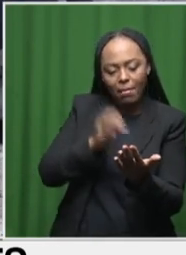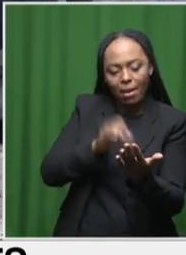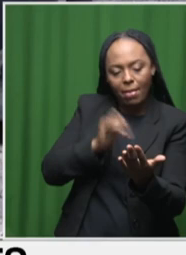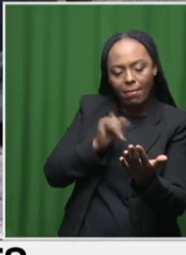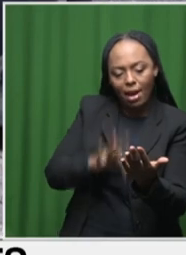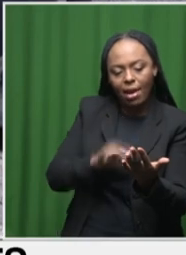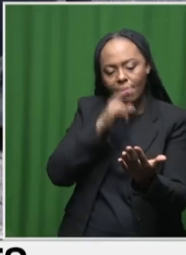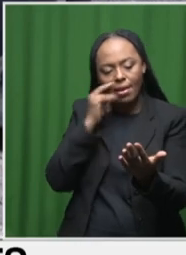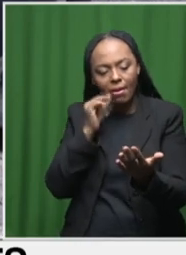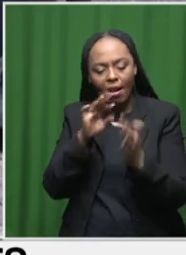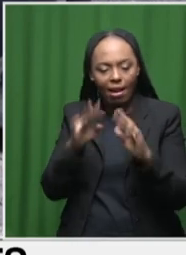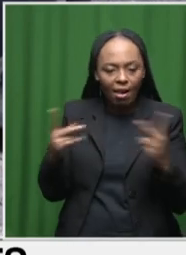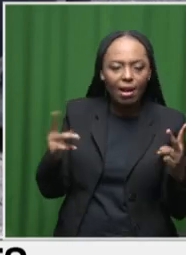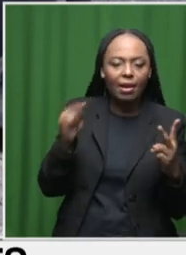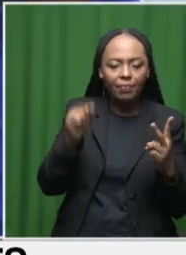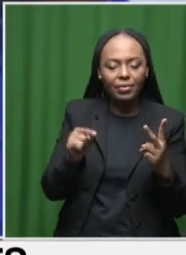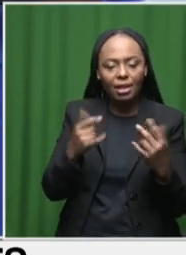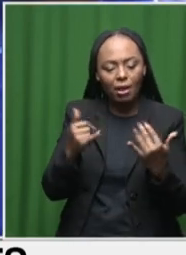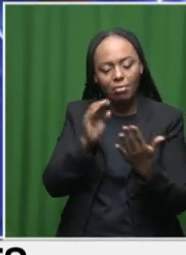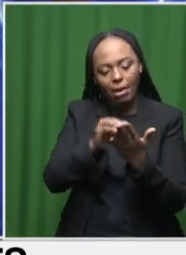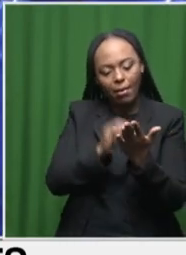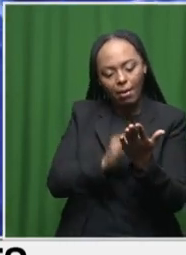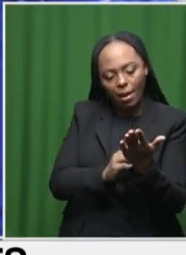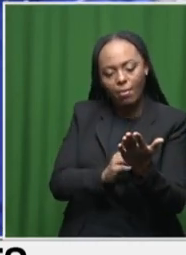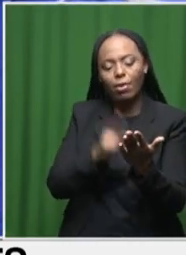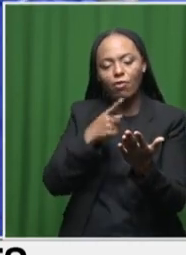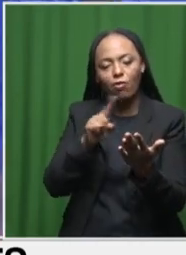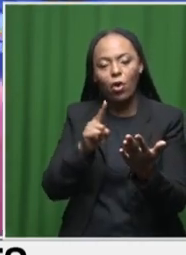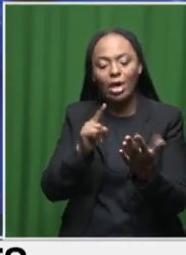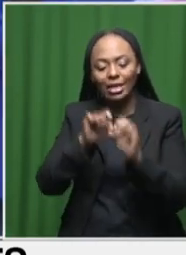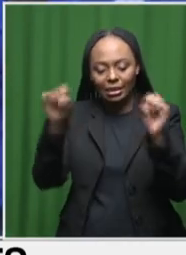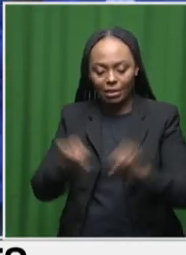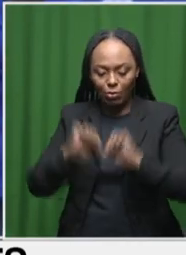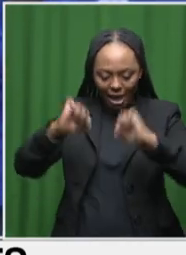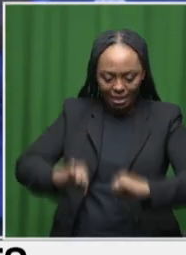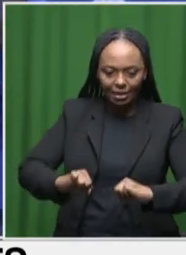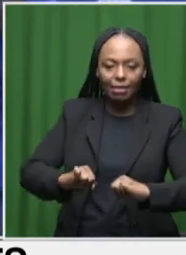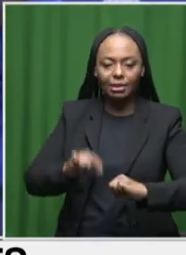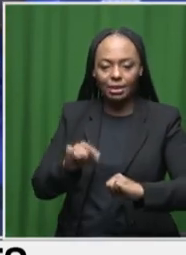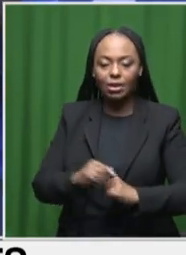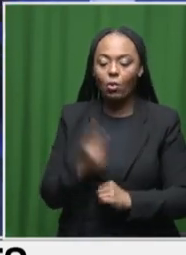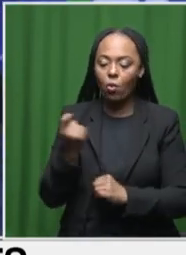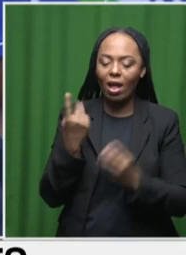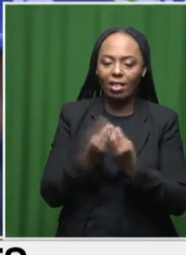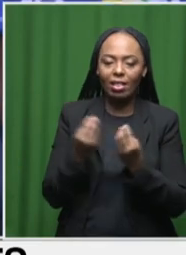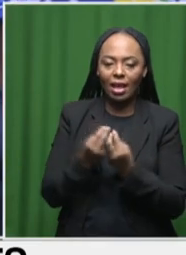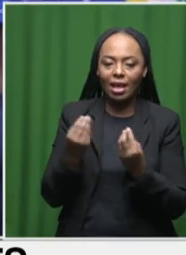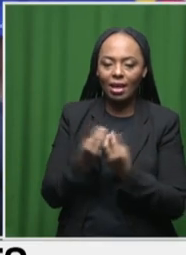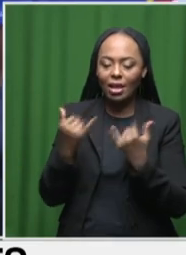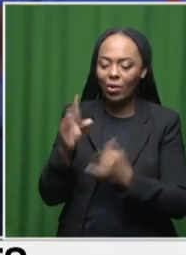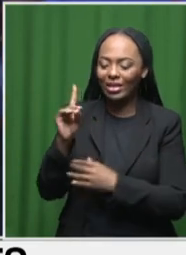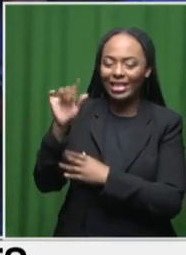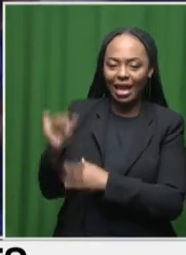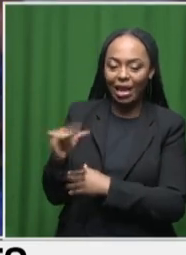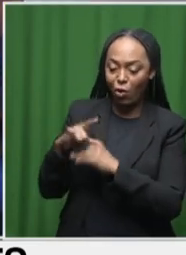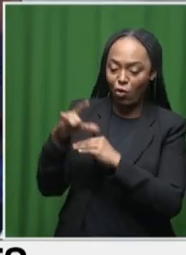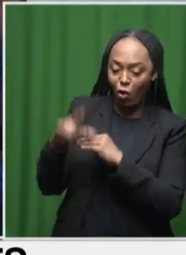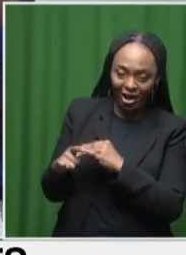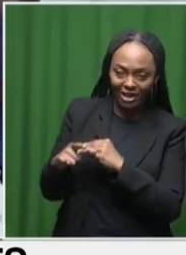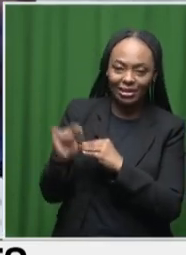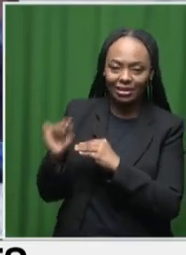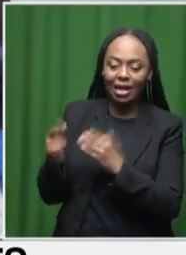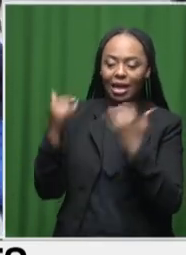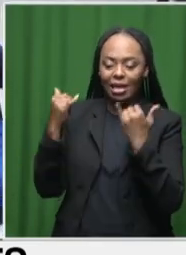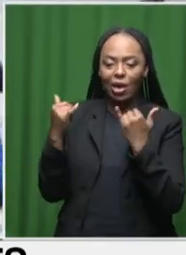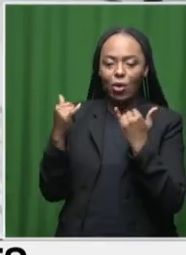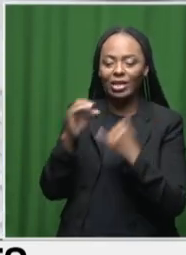and completely in order for the system to accept it. So the wonderful thing about this DA Congress is that